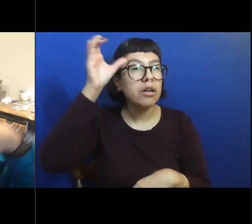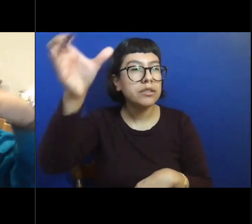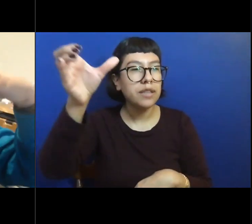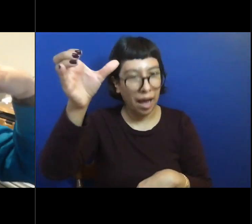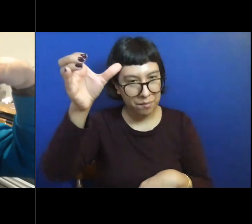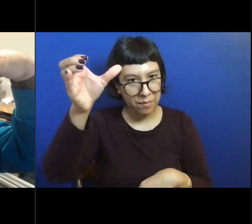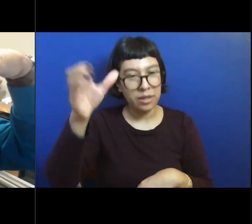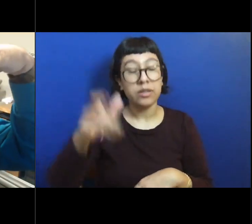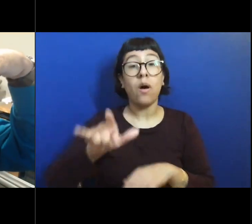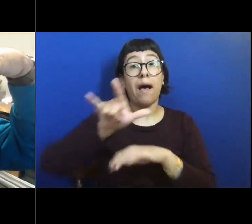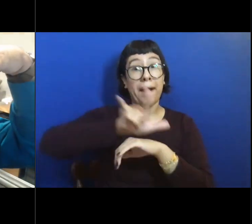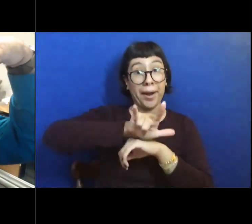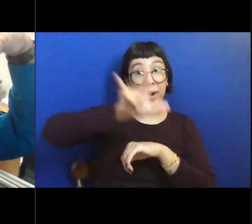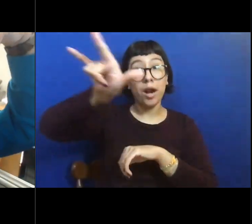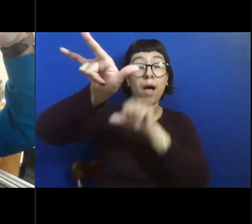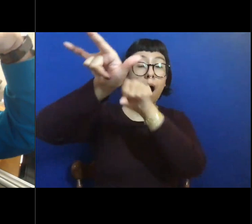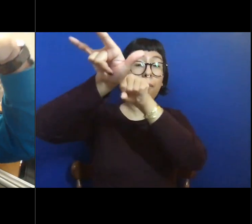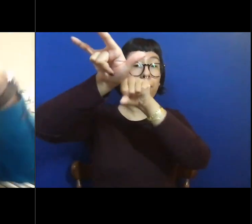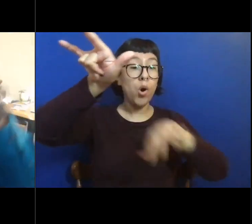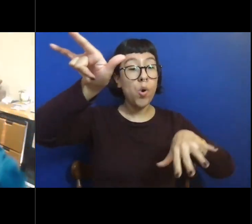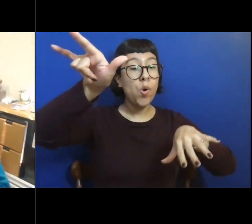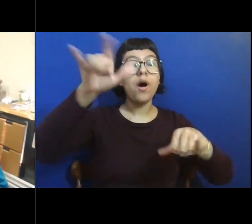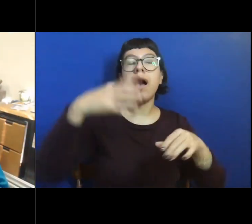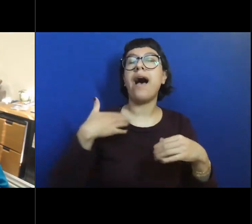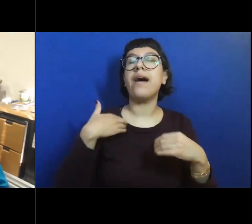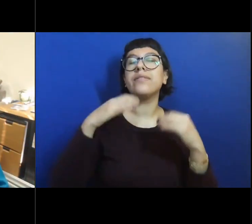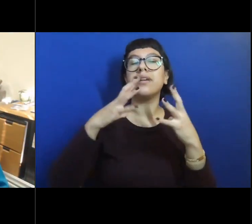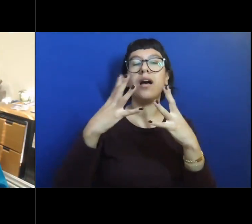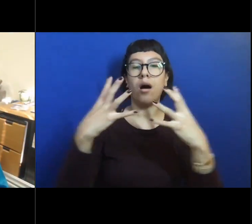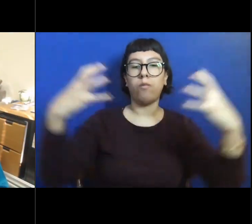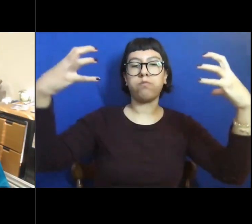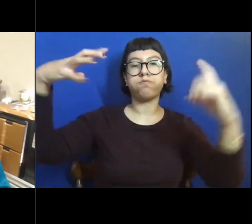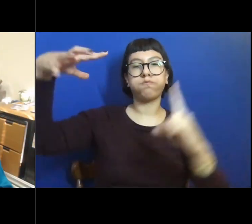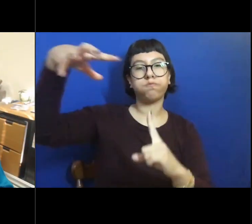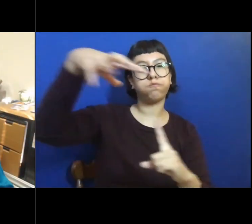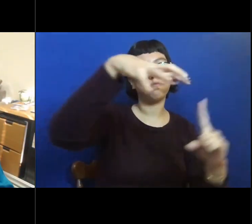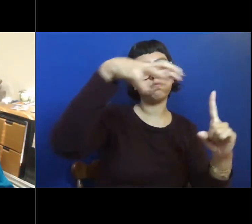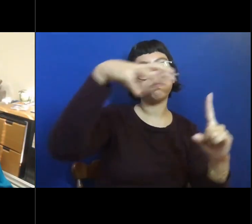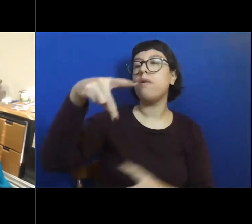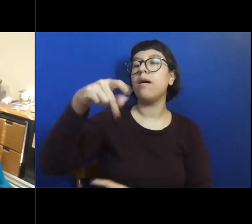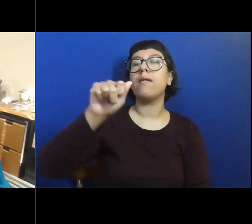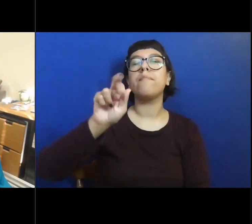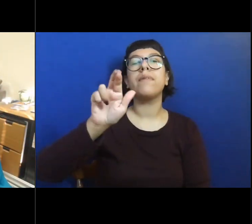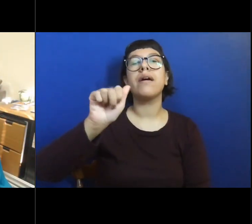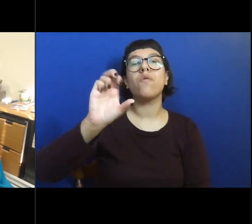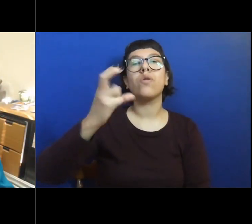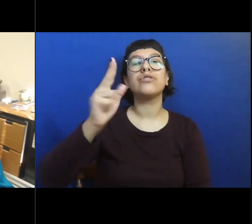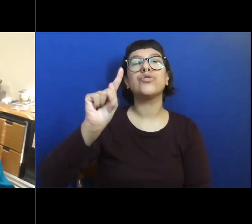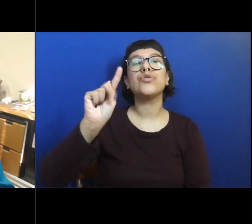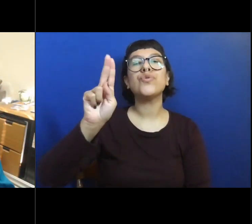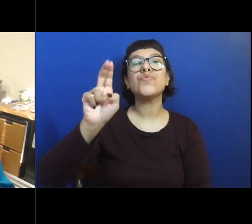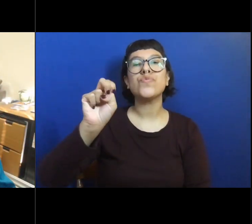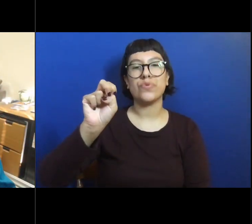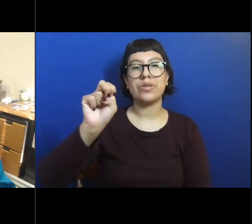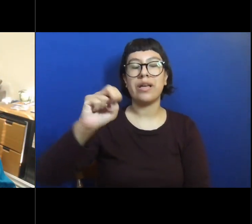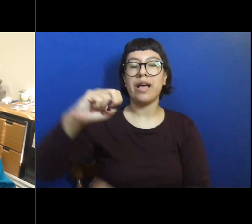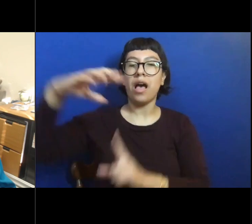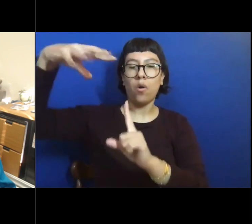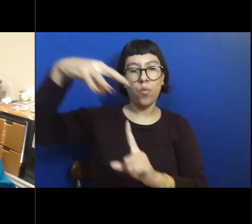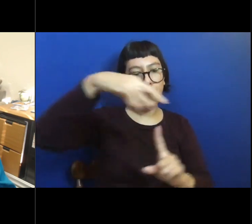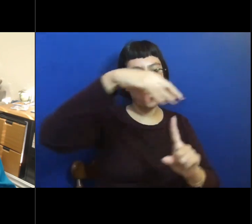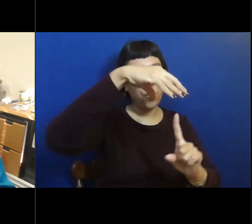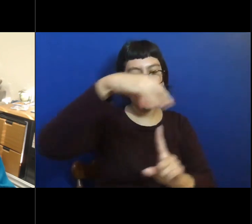back of the airplane. And it does have a parachute on it, and it floats down through the hurricane to the surface of the ocean. And